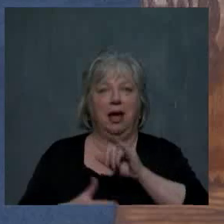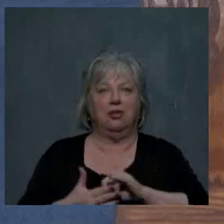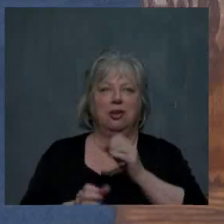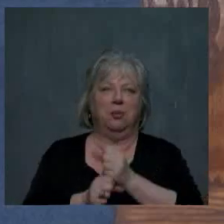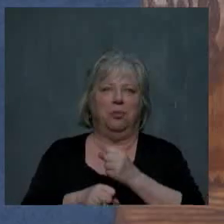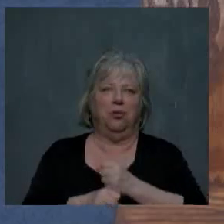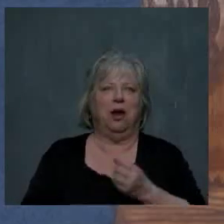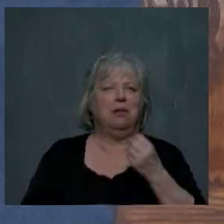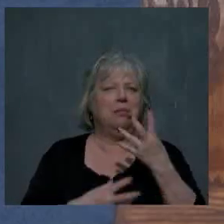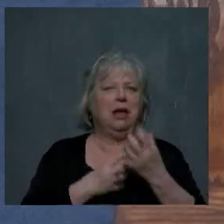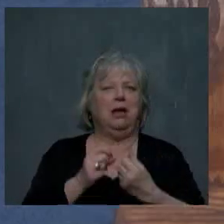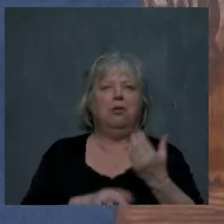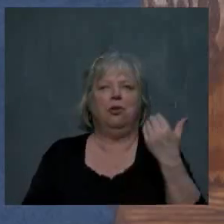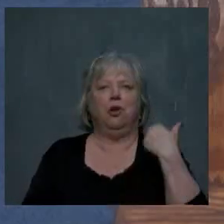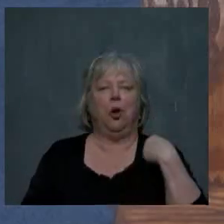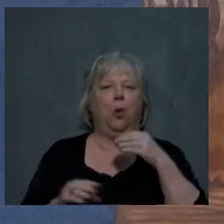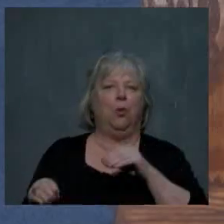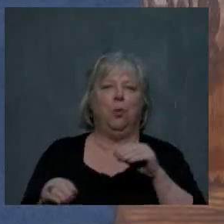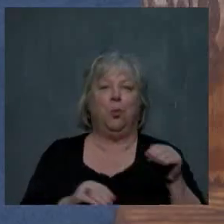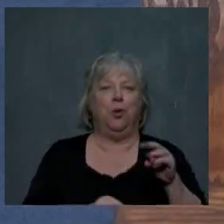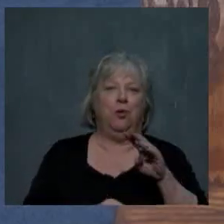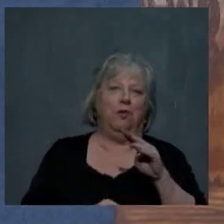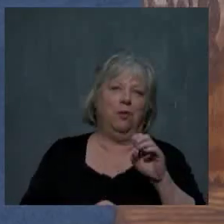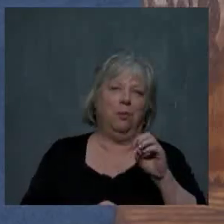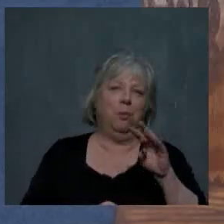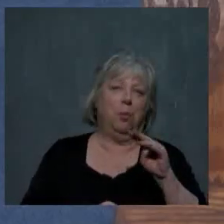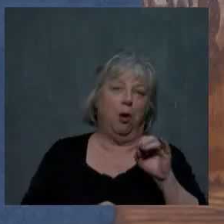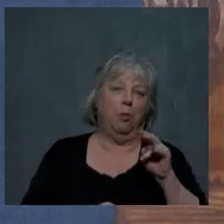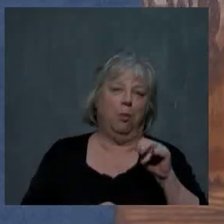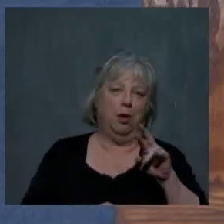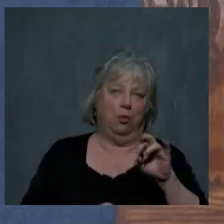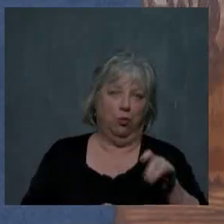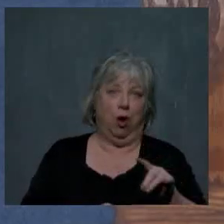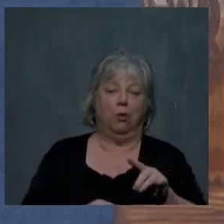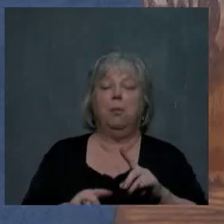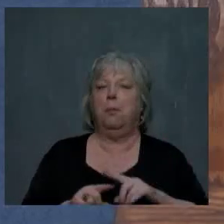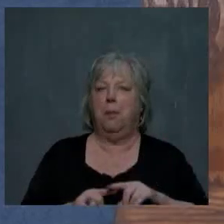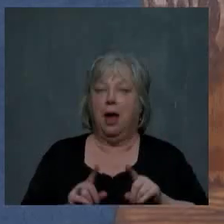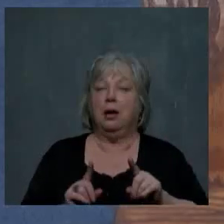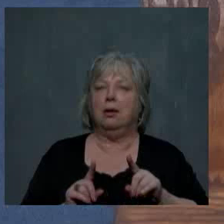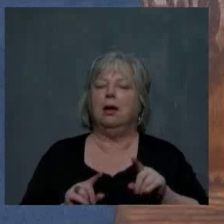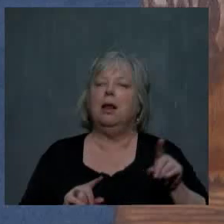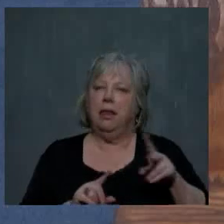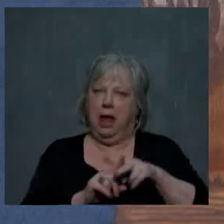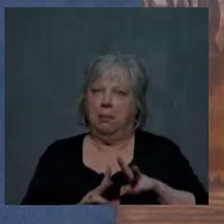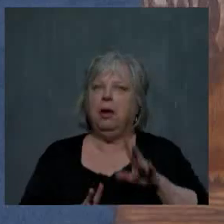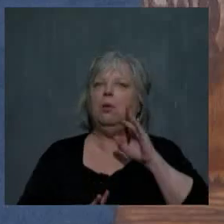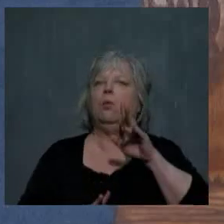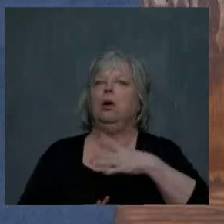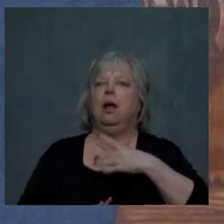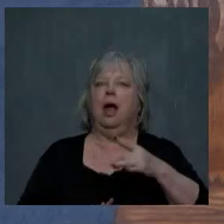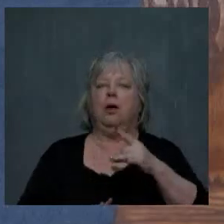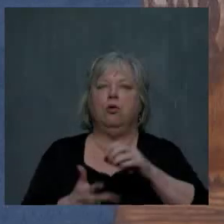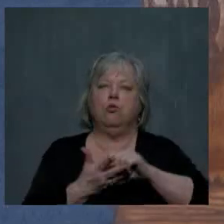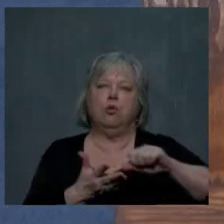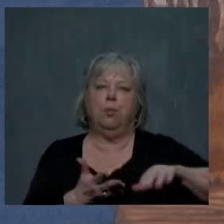many years ago to relocate Bowman Road. They would like to remove dirt, and they'd like to do it without doing Bowman